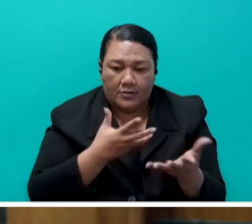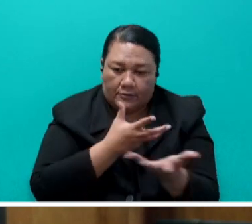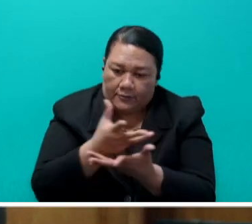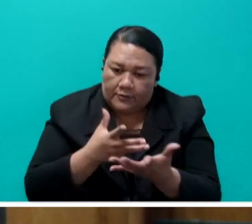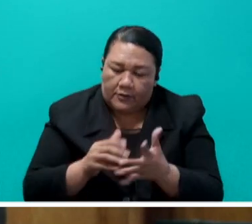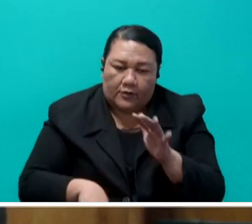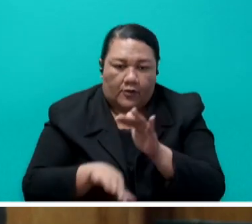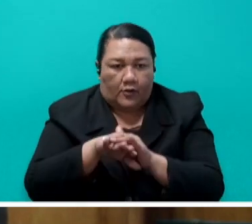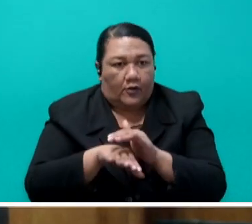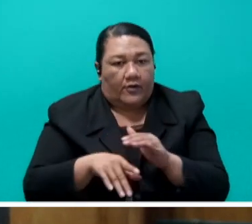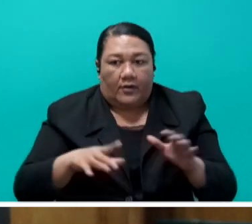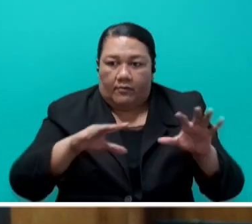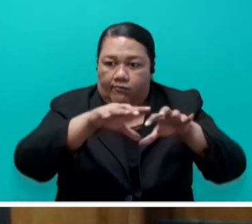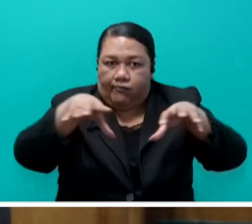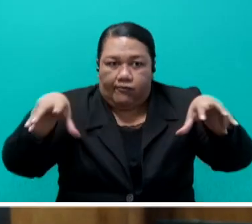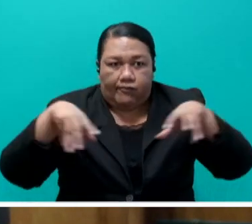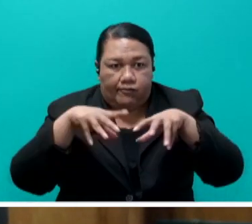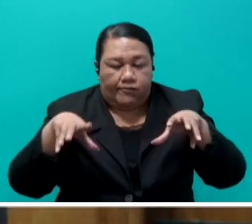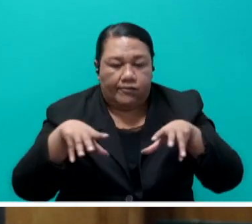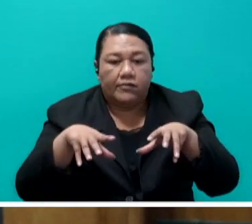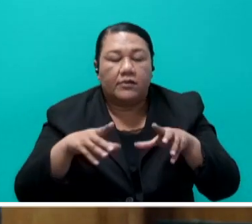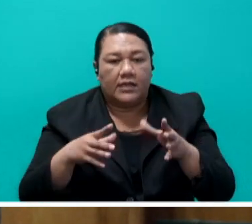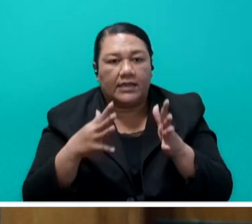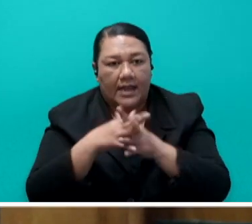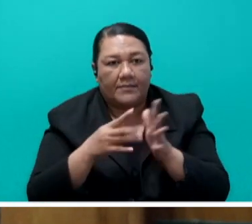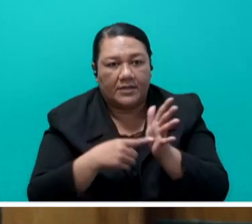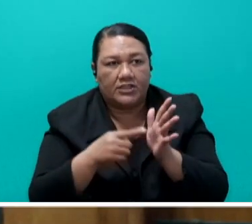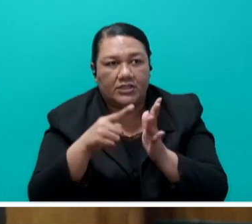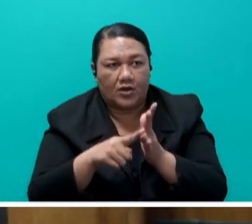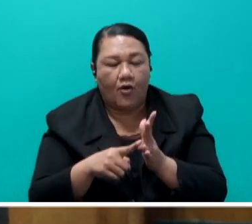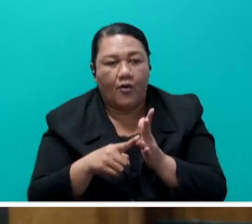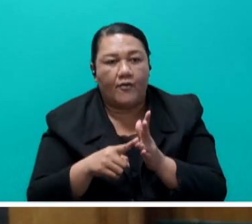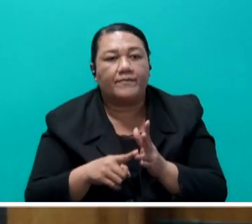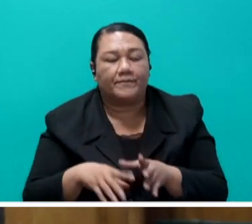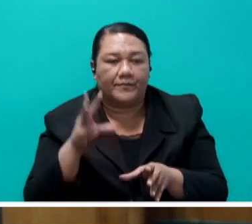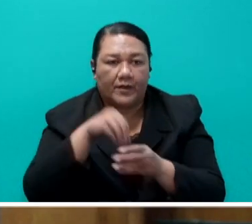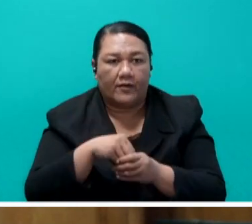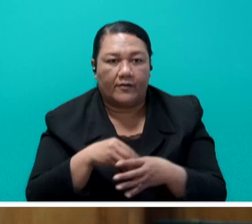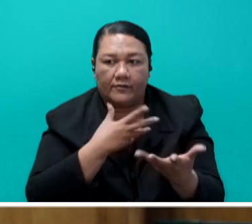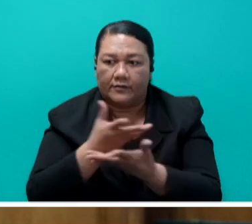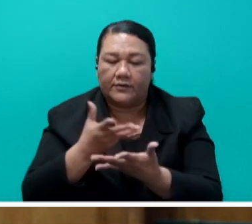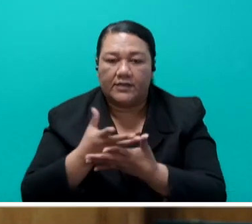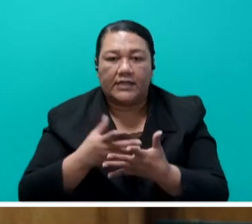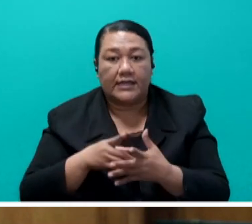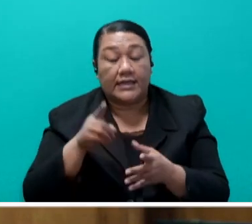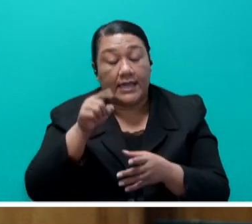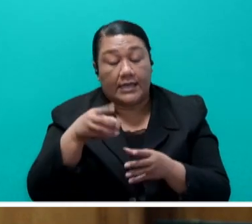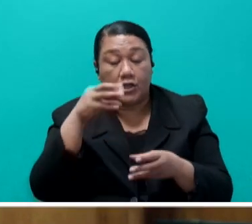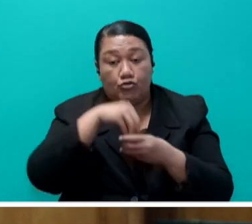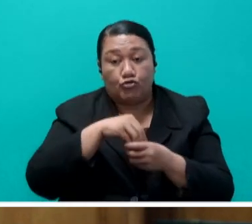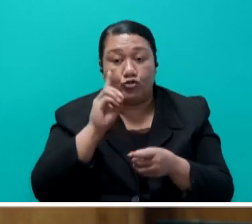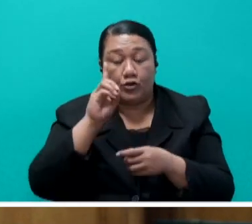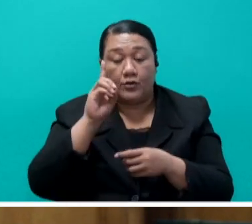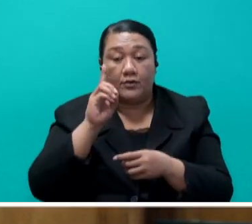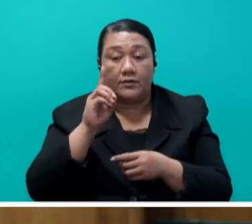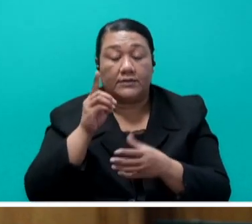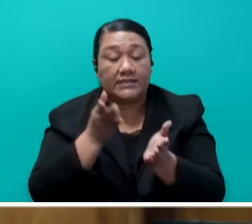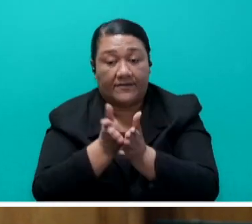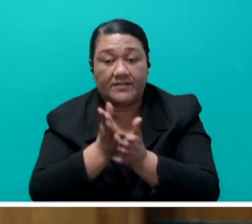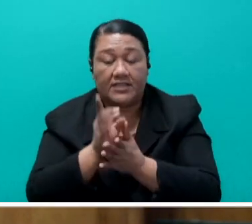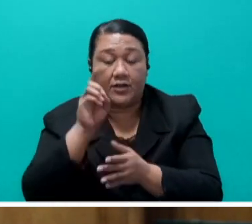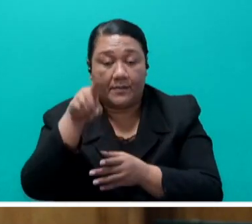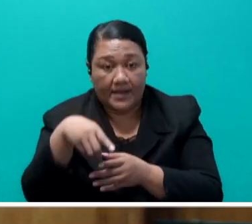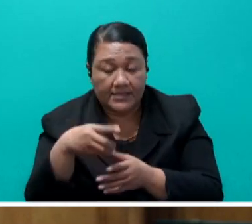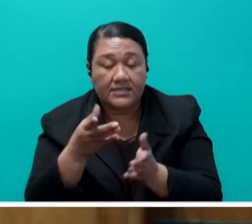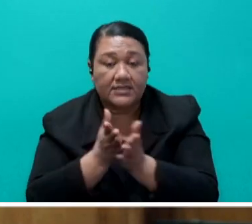place in the margins of the WTO. These include services, domestic regulations, and e-commerce. Australia